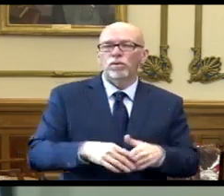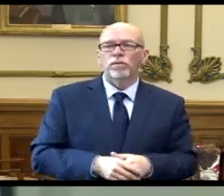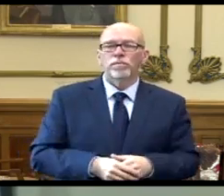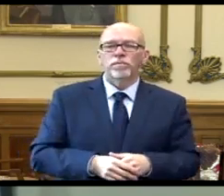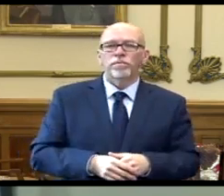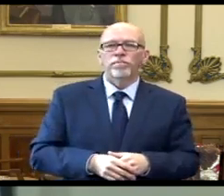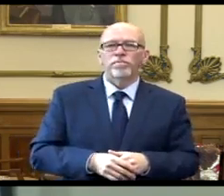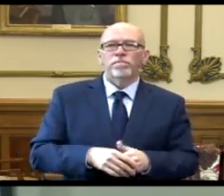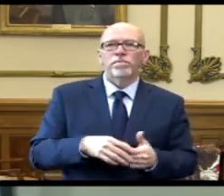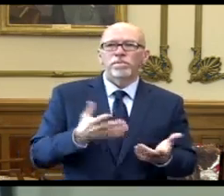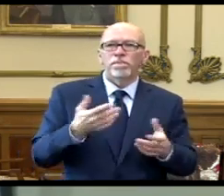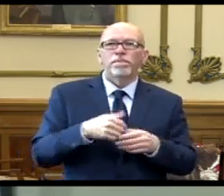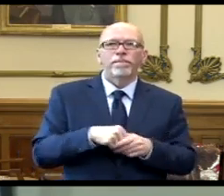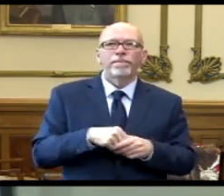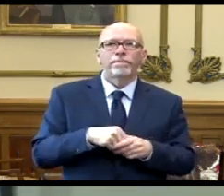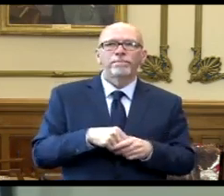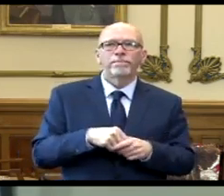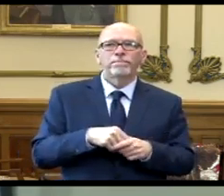personal